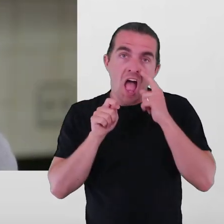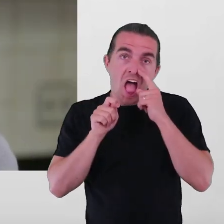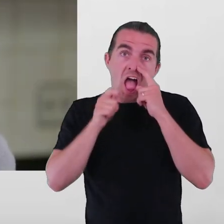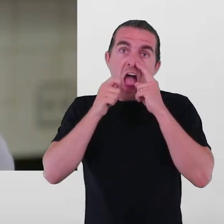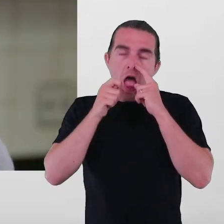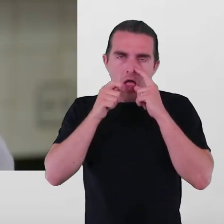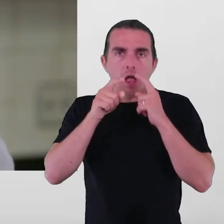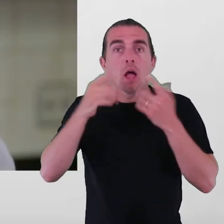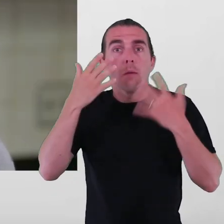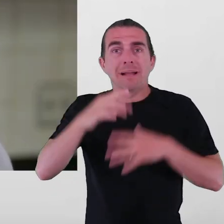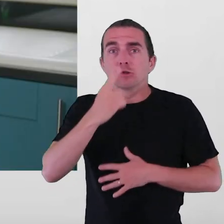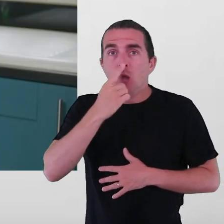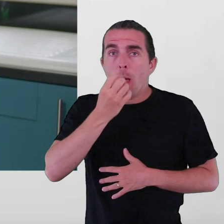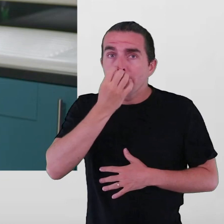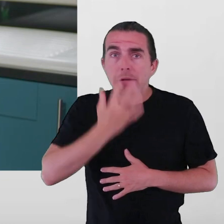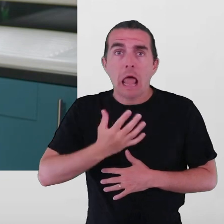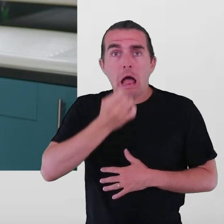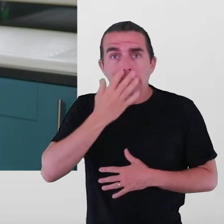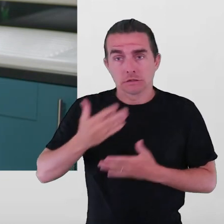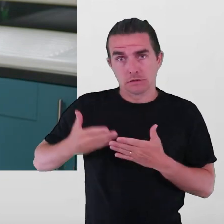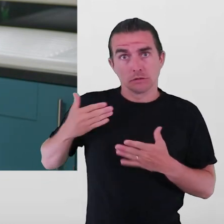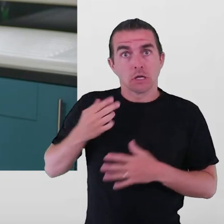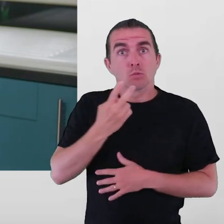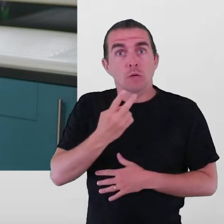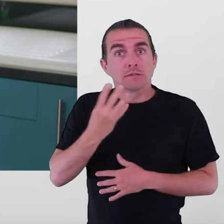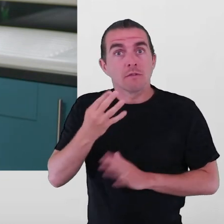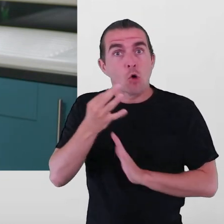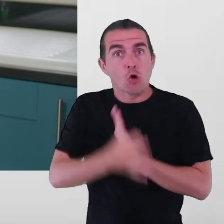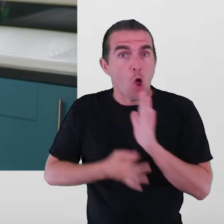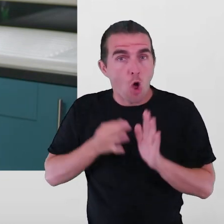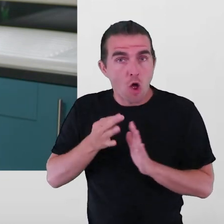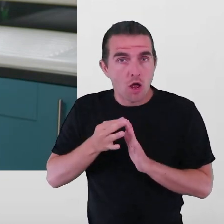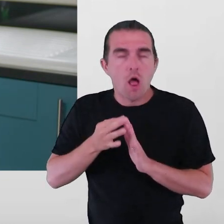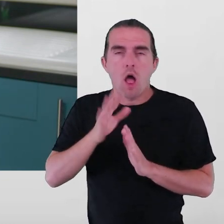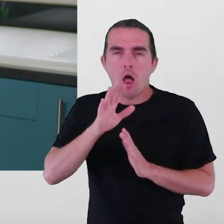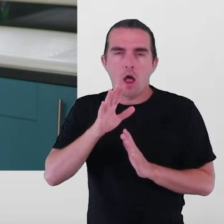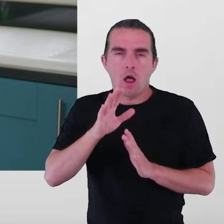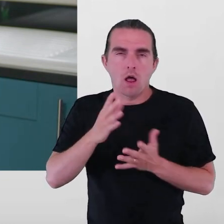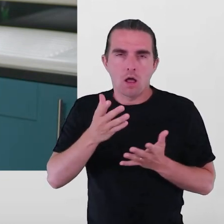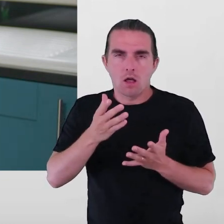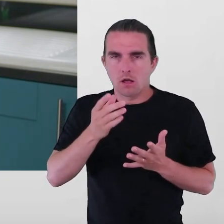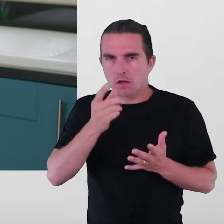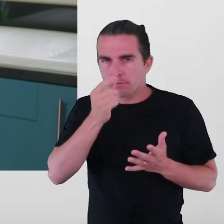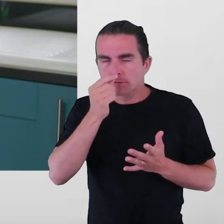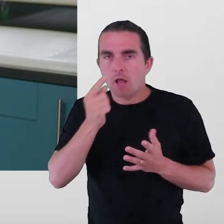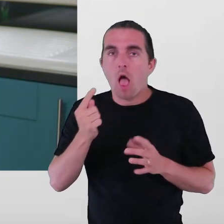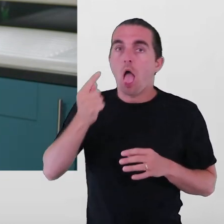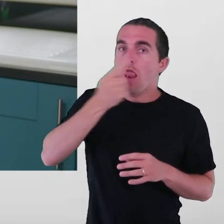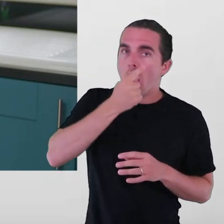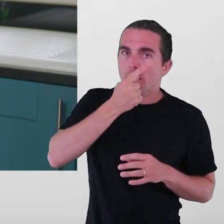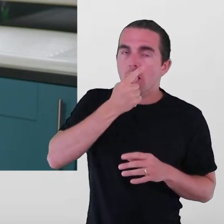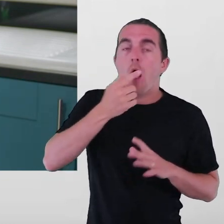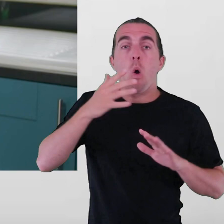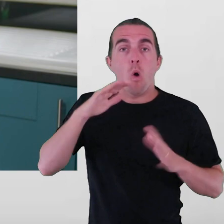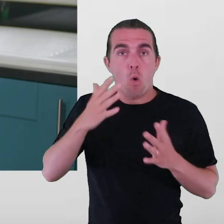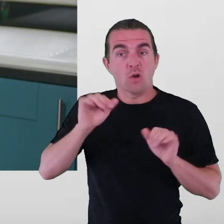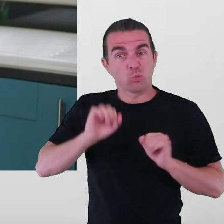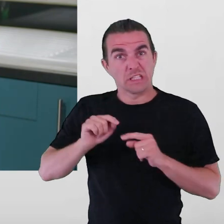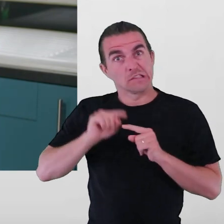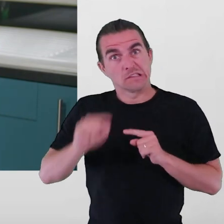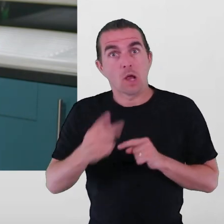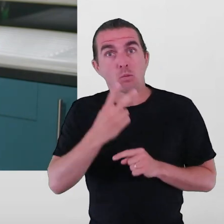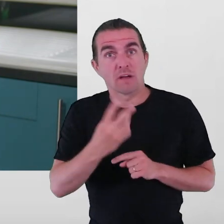throat and your nose. If you've had a nosebleed within the last 24 hours, swab the other nostril or